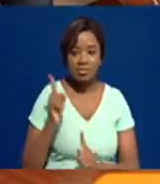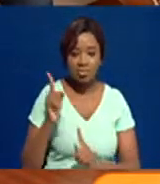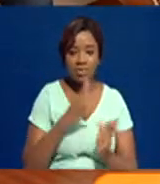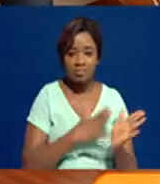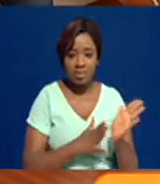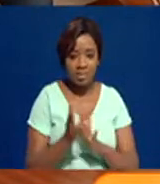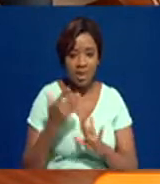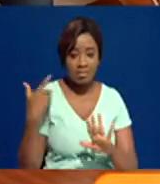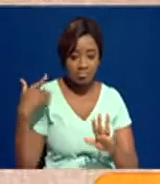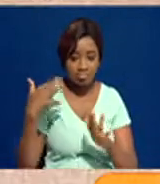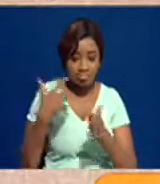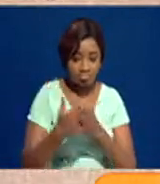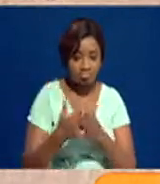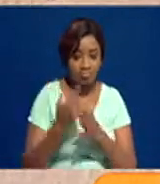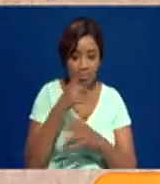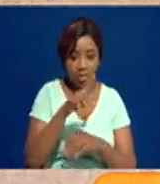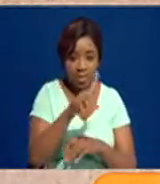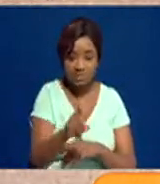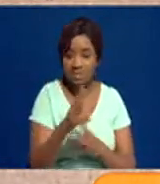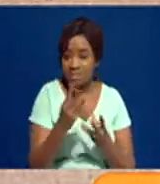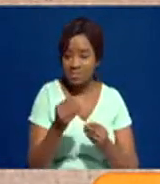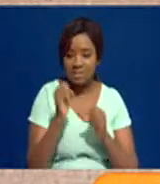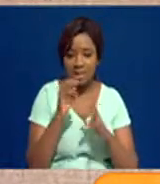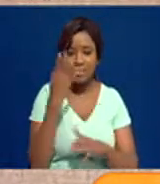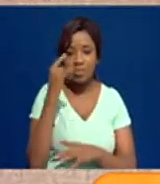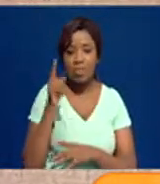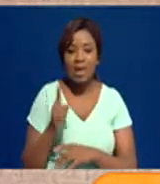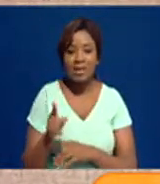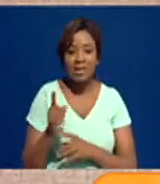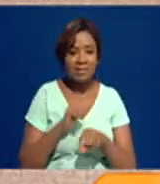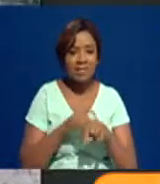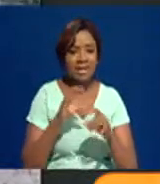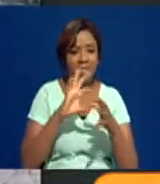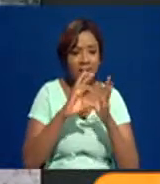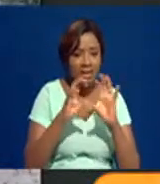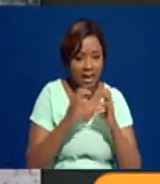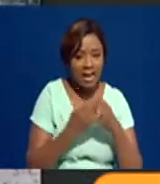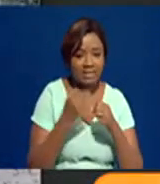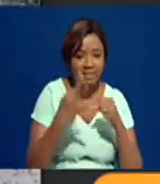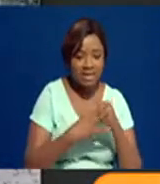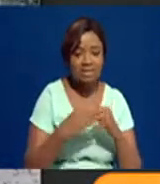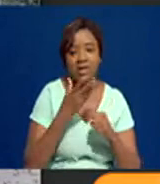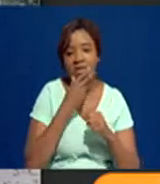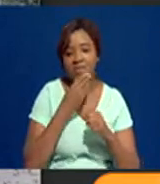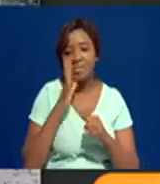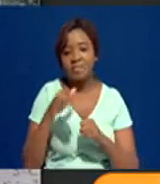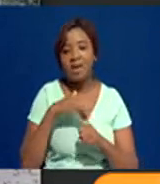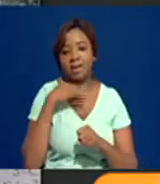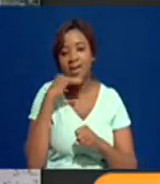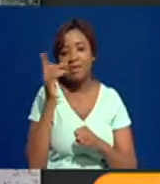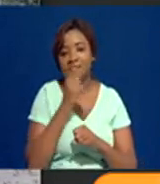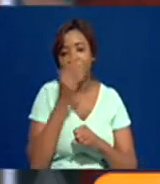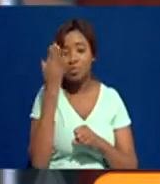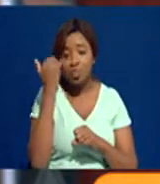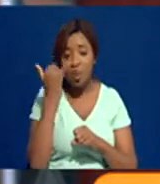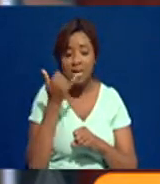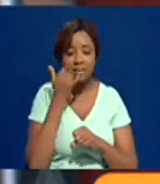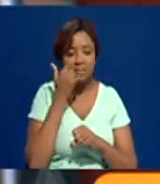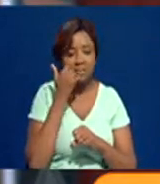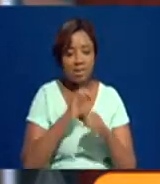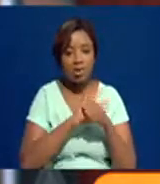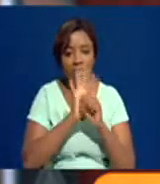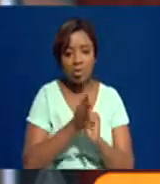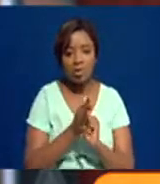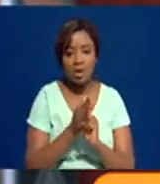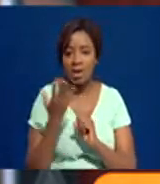for KCPE was a sad one, as she was still mourning her father, who died after battling the COVID-19 virus for 5 weeks